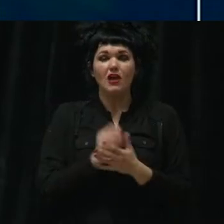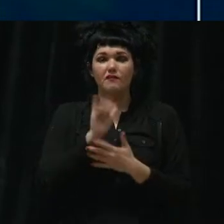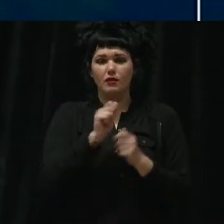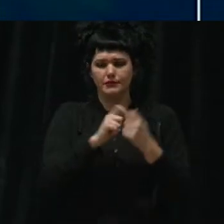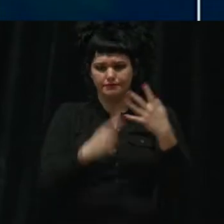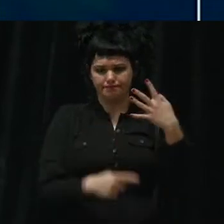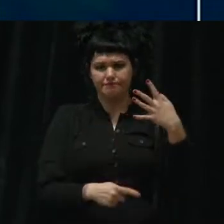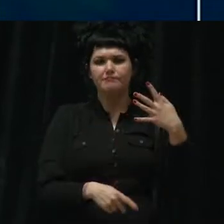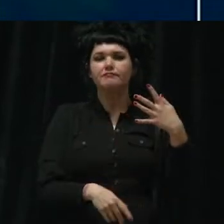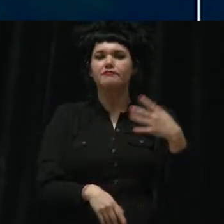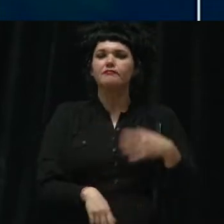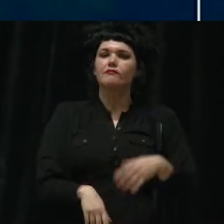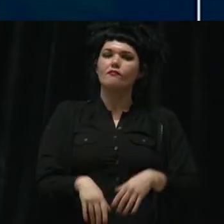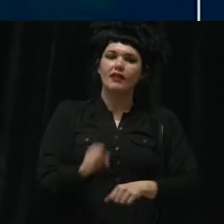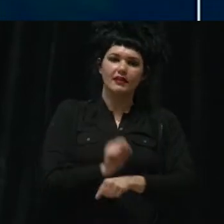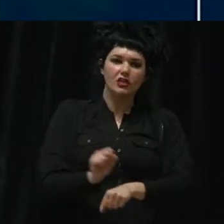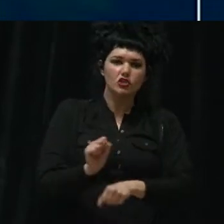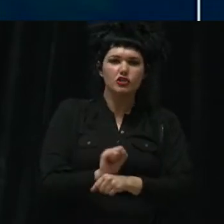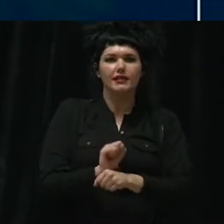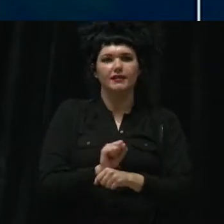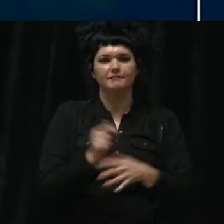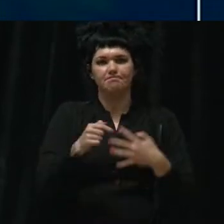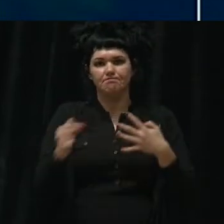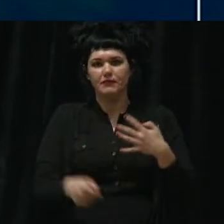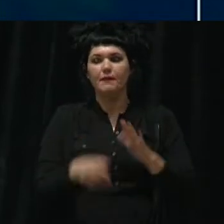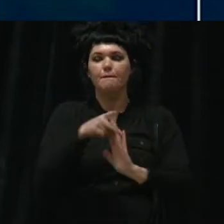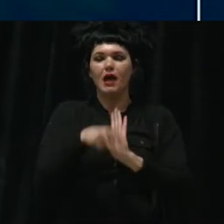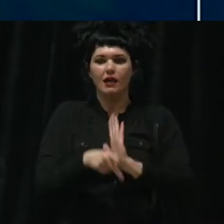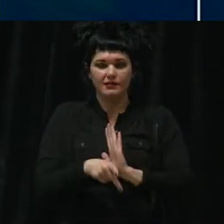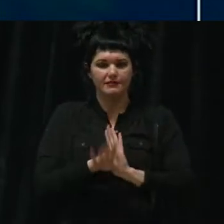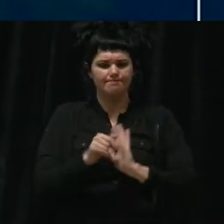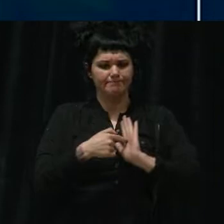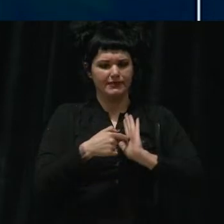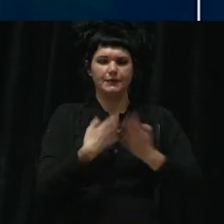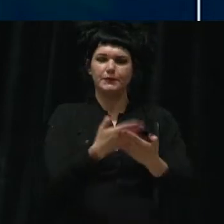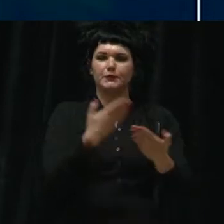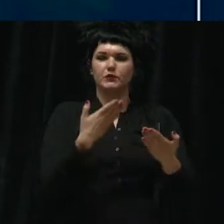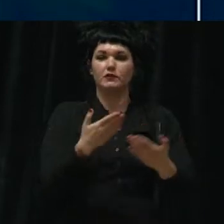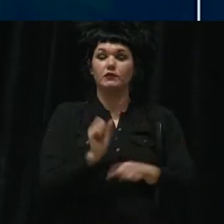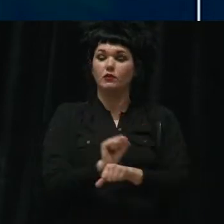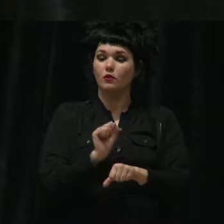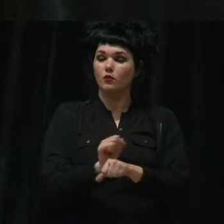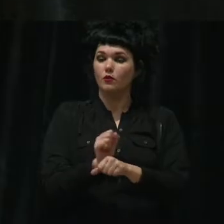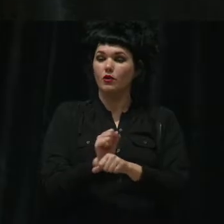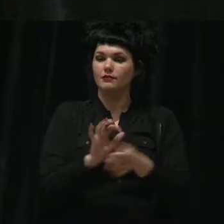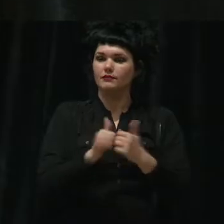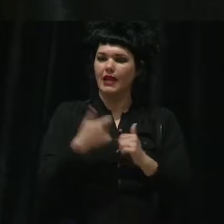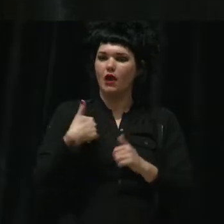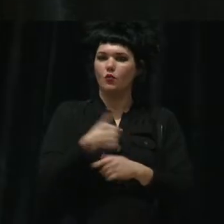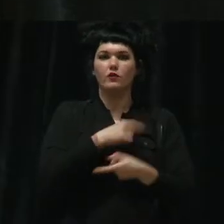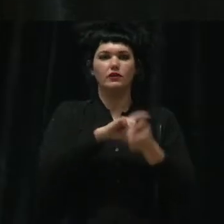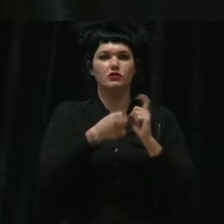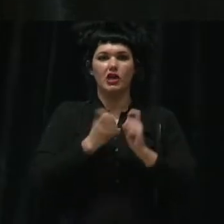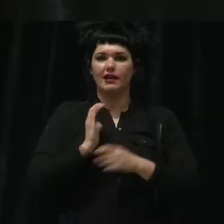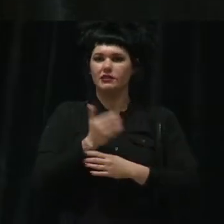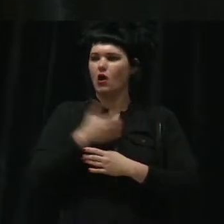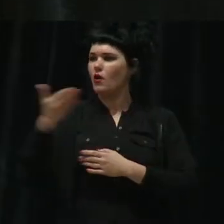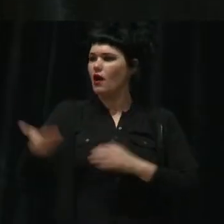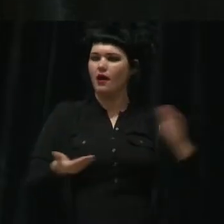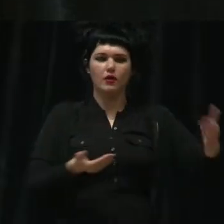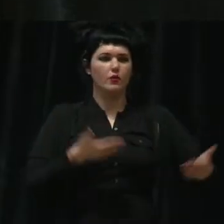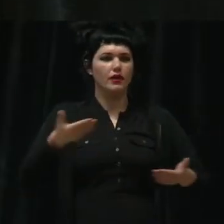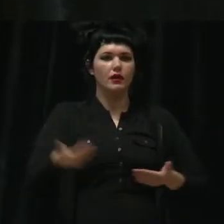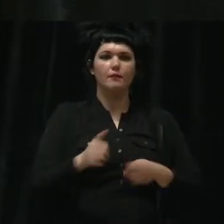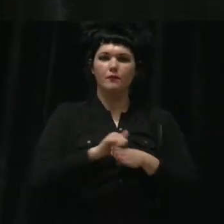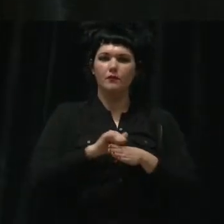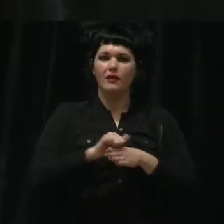and policies are examples of that. The work that we've done in terms of changing hiring practices is an outcome